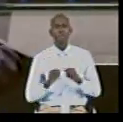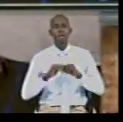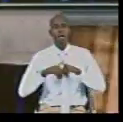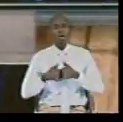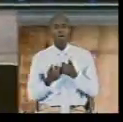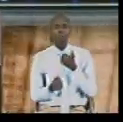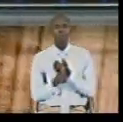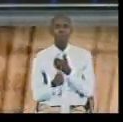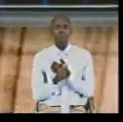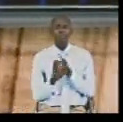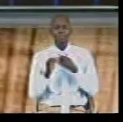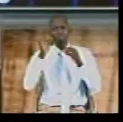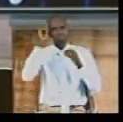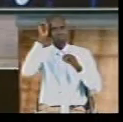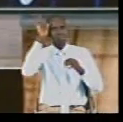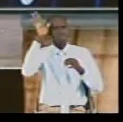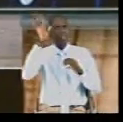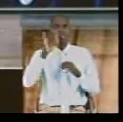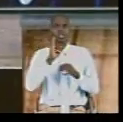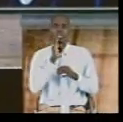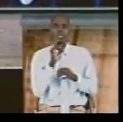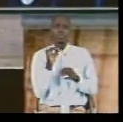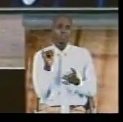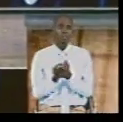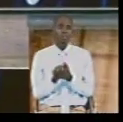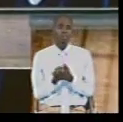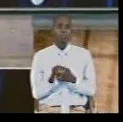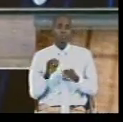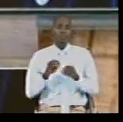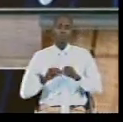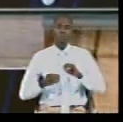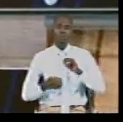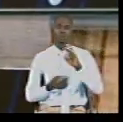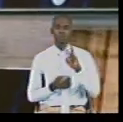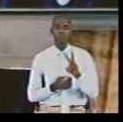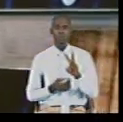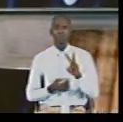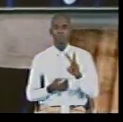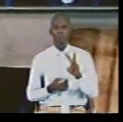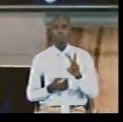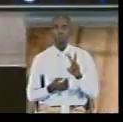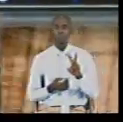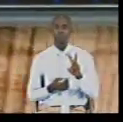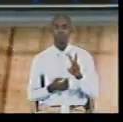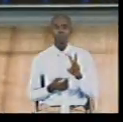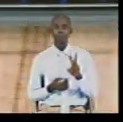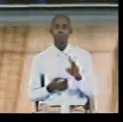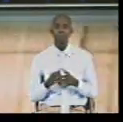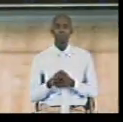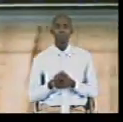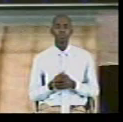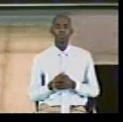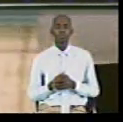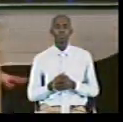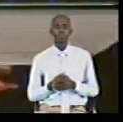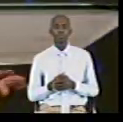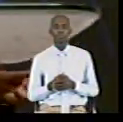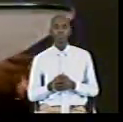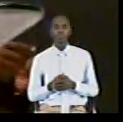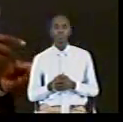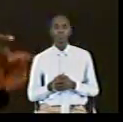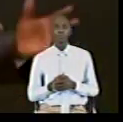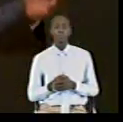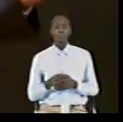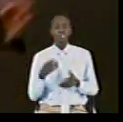Number two, the disabling effect of fear of man.